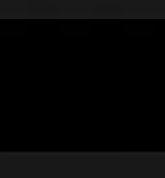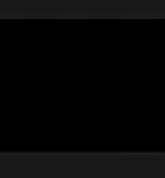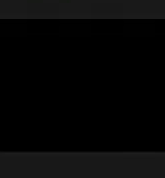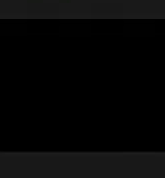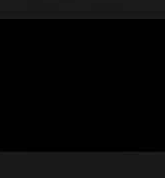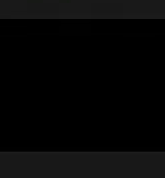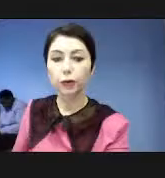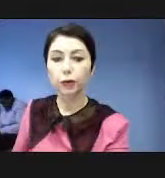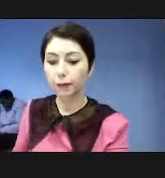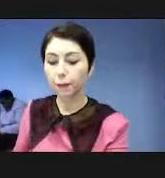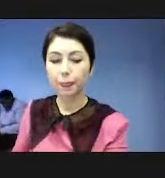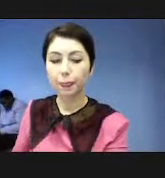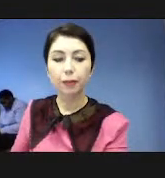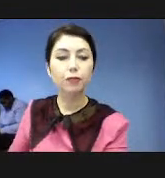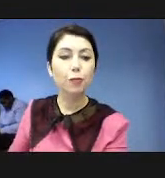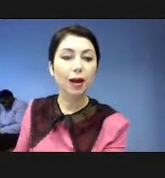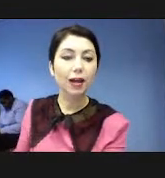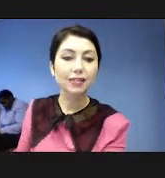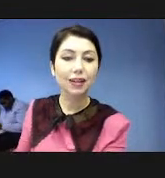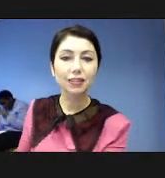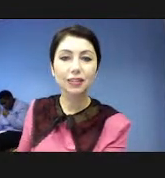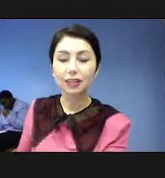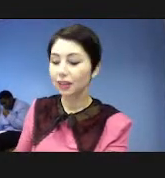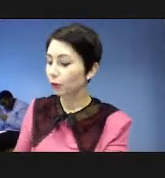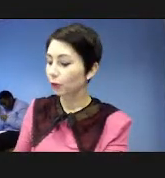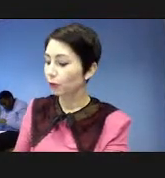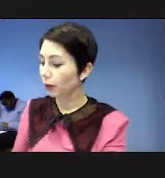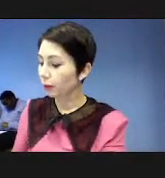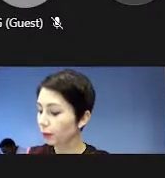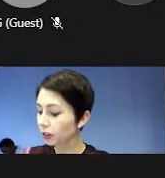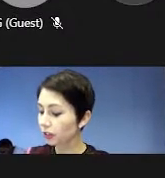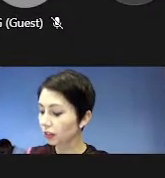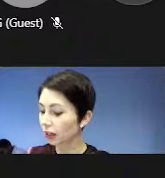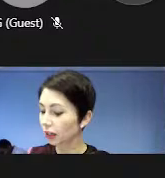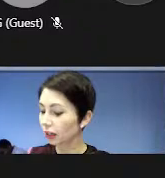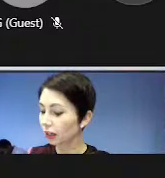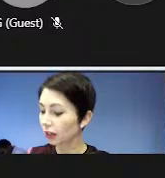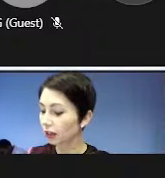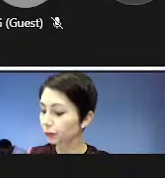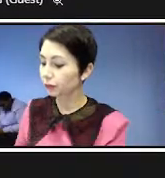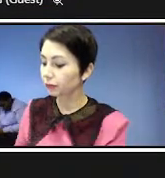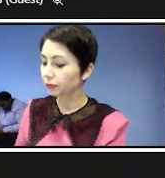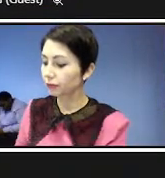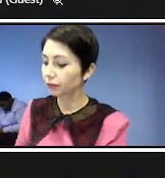Thank you, Mr. Murebo. From my side, maybe just